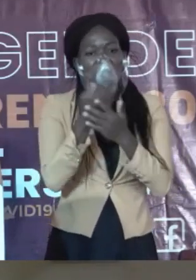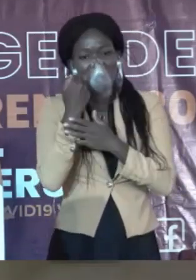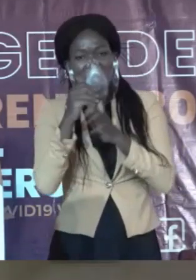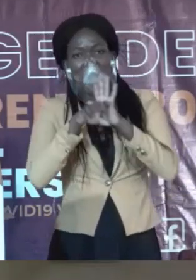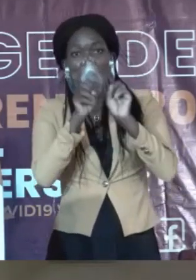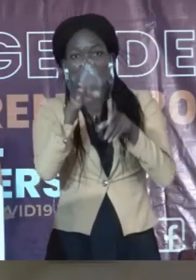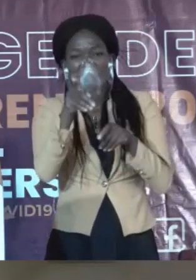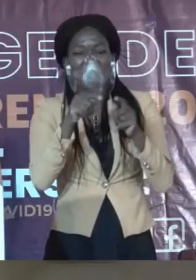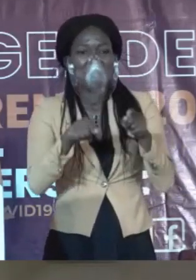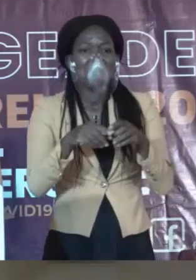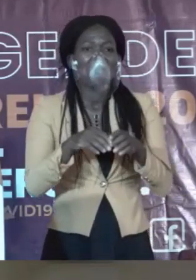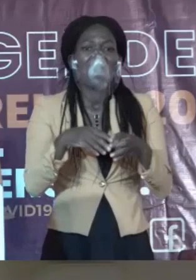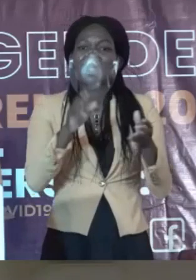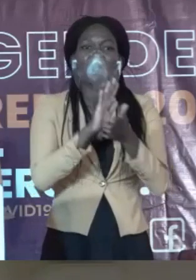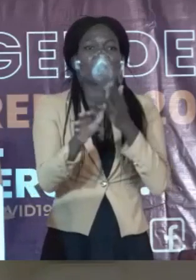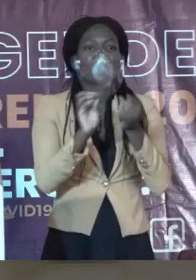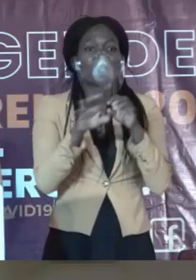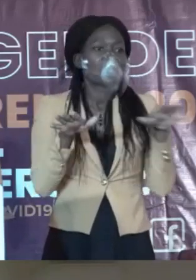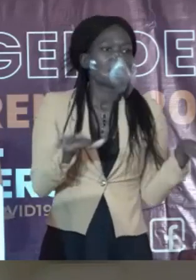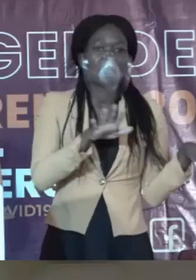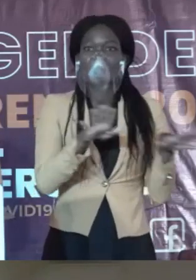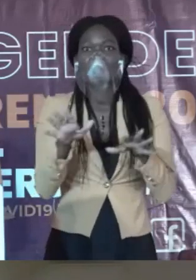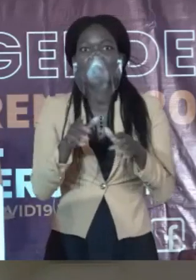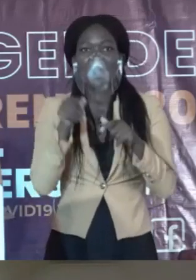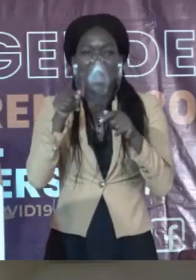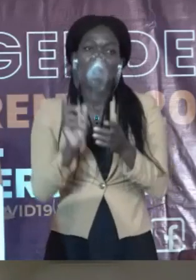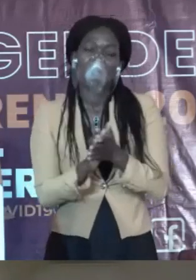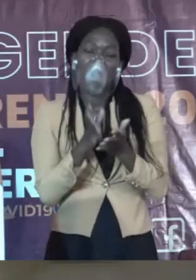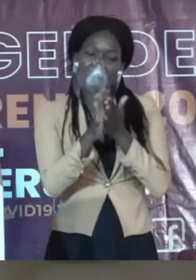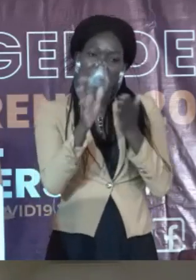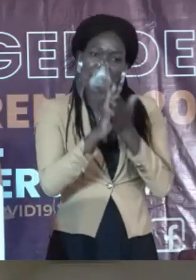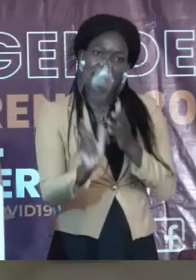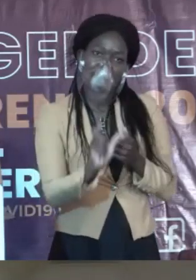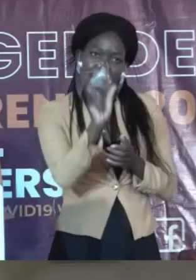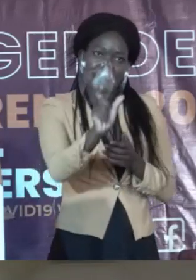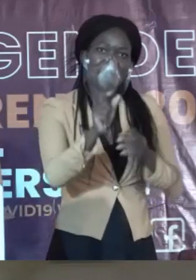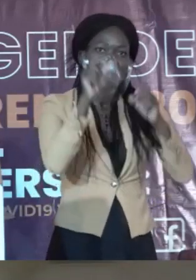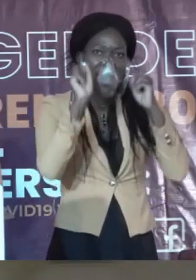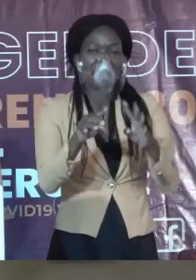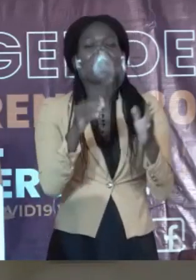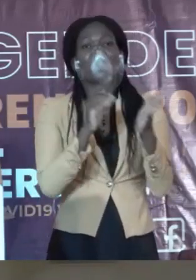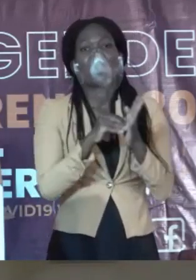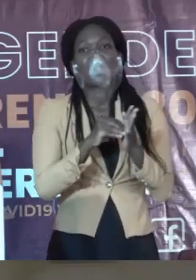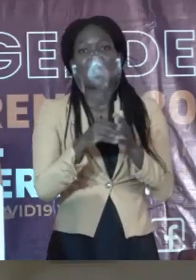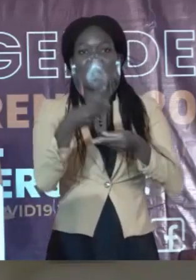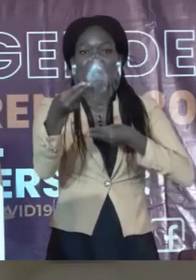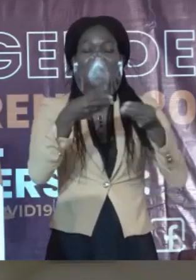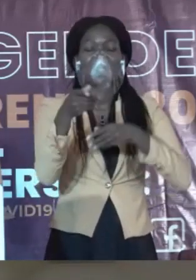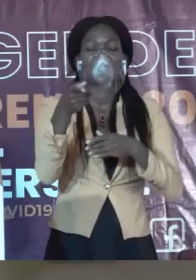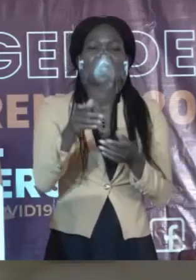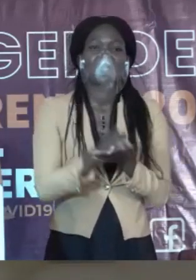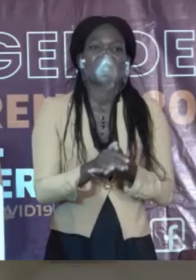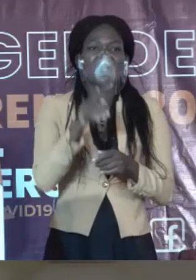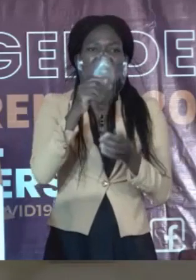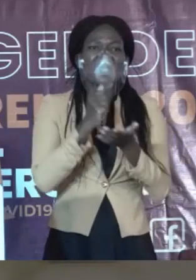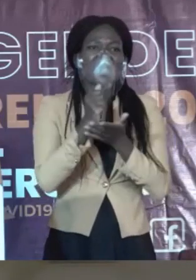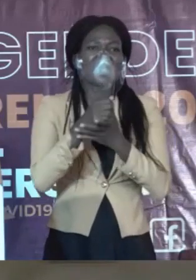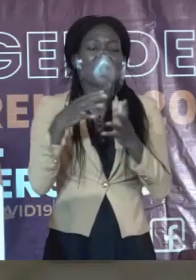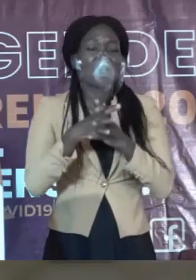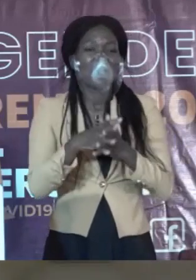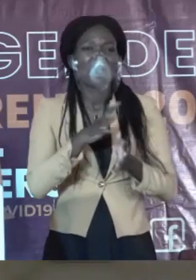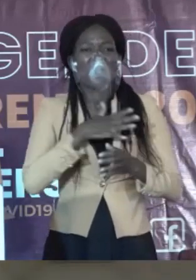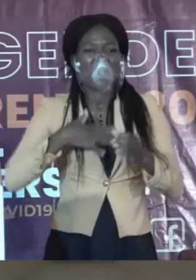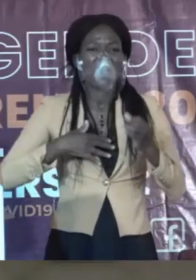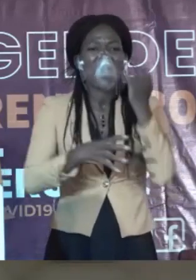be put in place to just ensure that we don't have any increase of women in poverty post-COVID. Because at the moment,